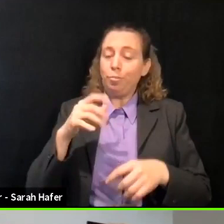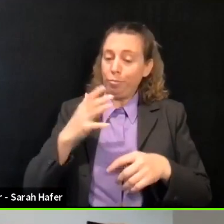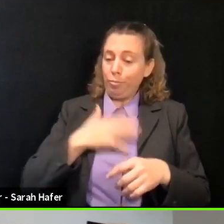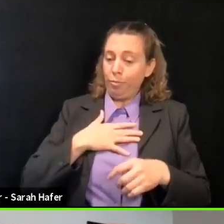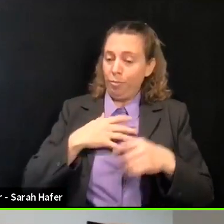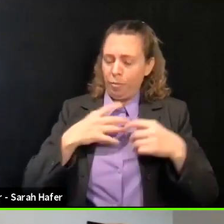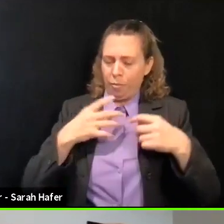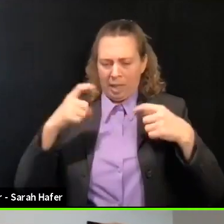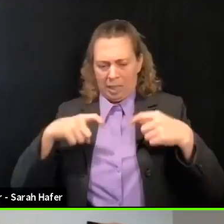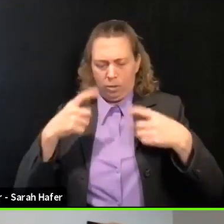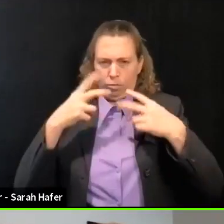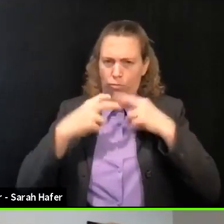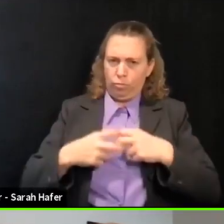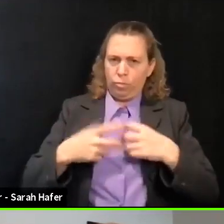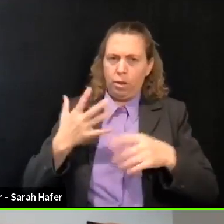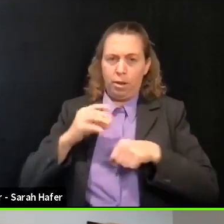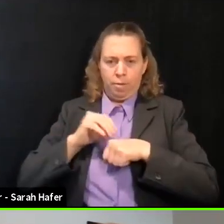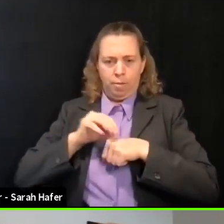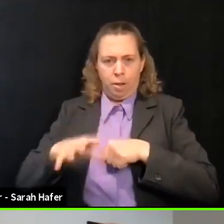it.